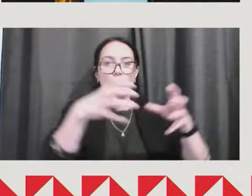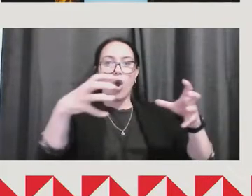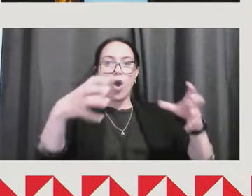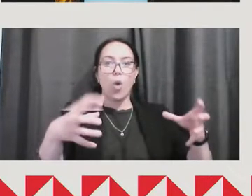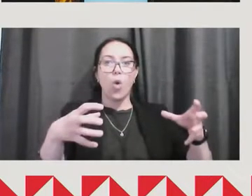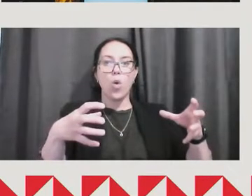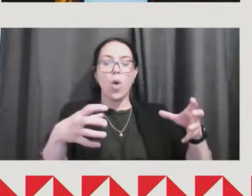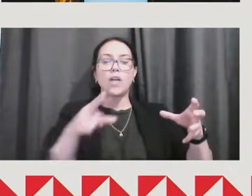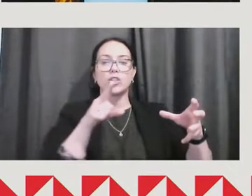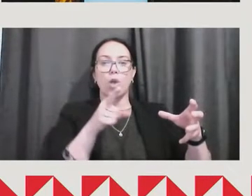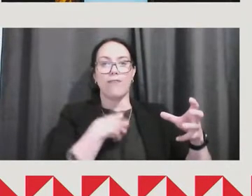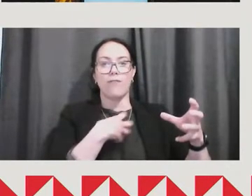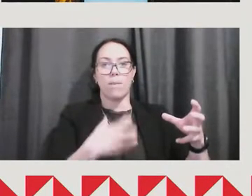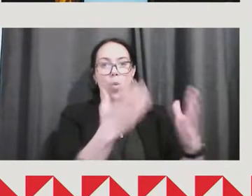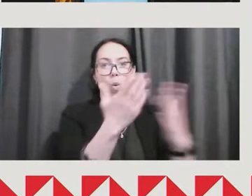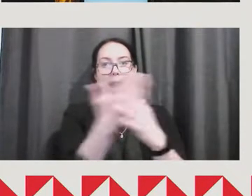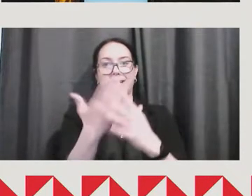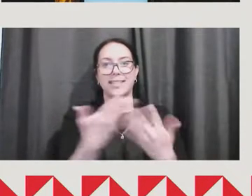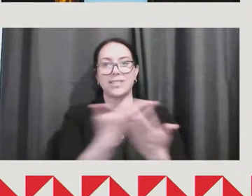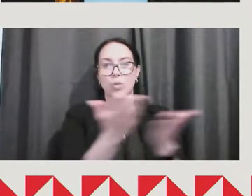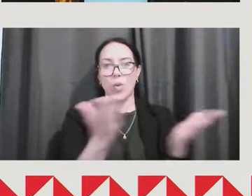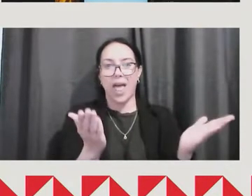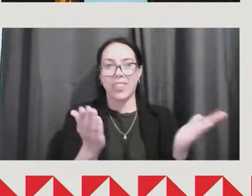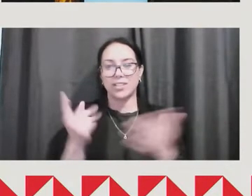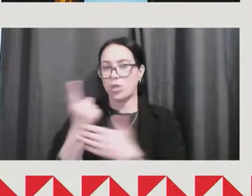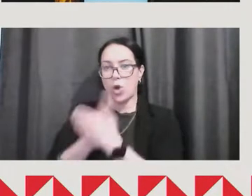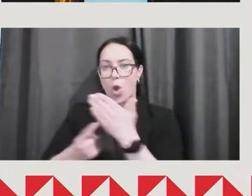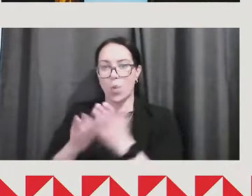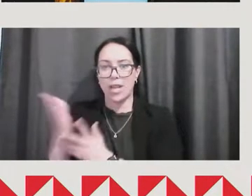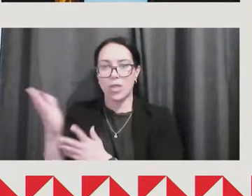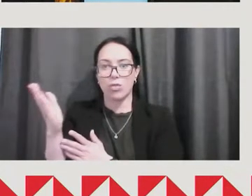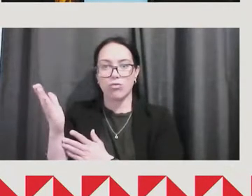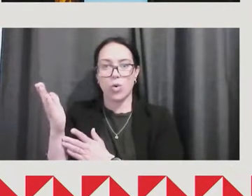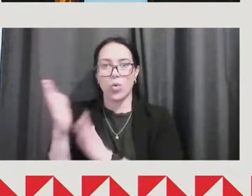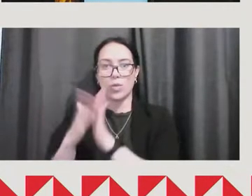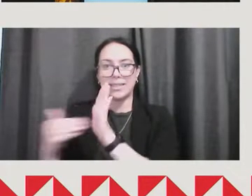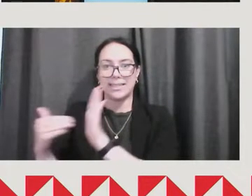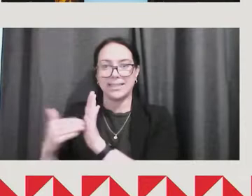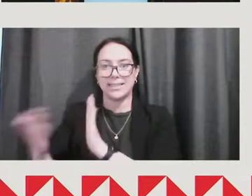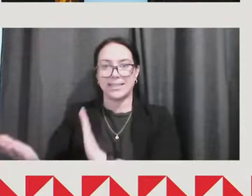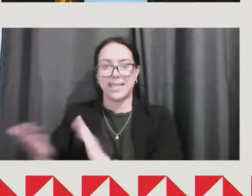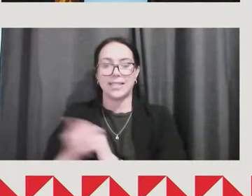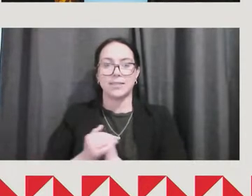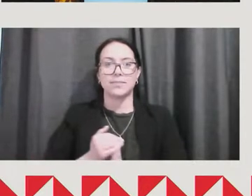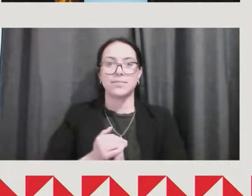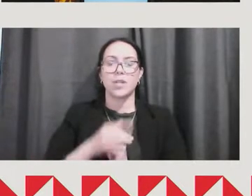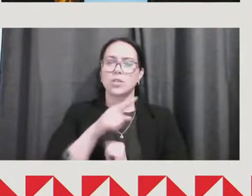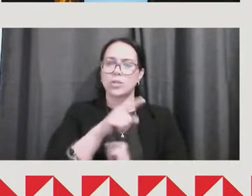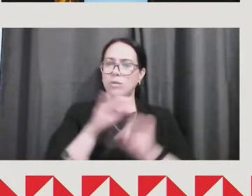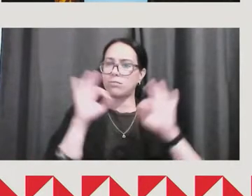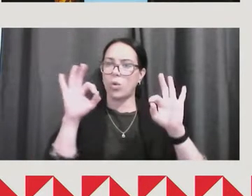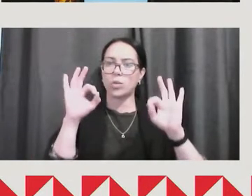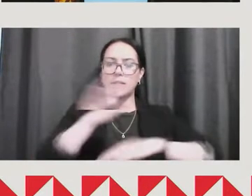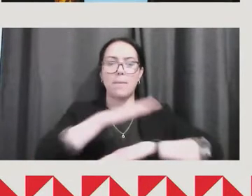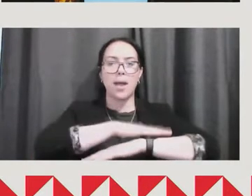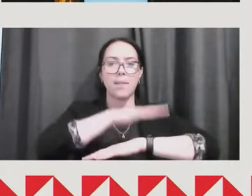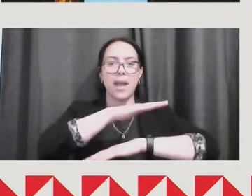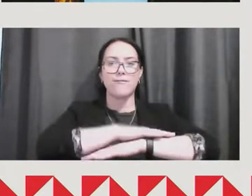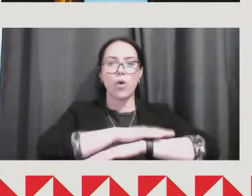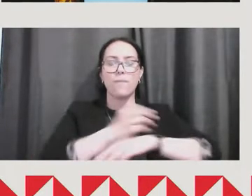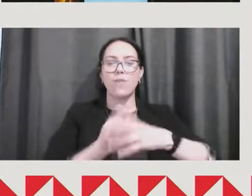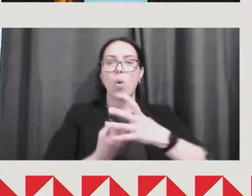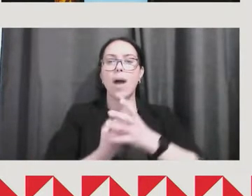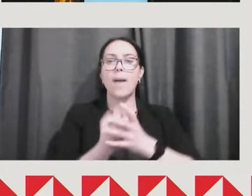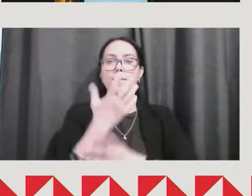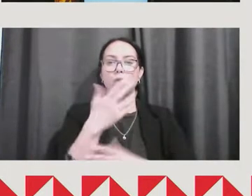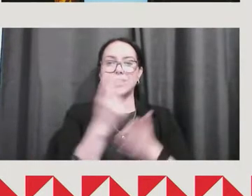but um the boosted X Moana project was really fantastic because it gives a really great platform for emerging artists or emerging thinking ideas to